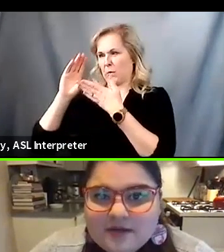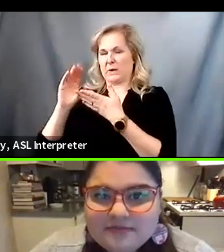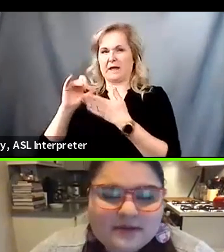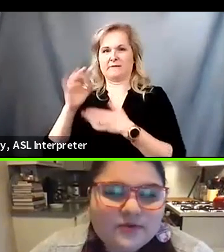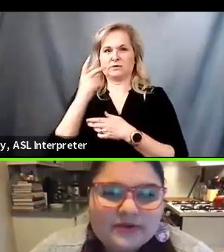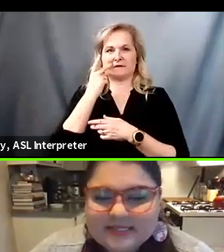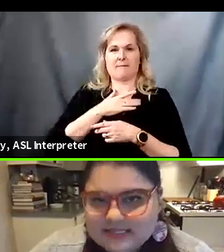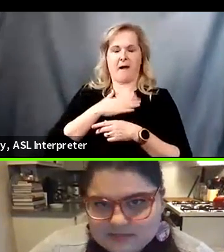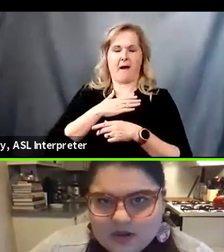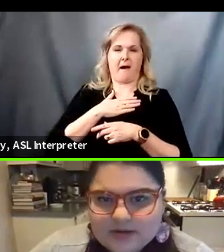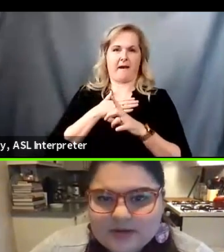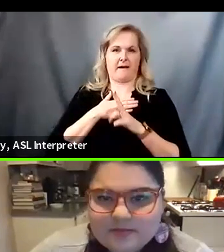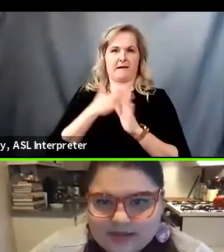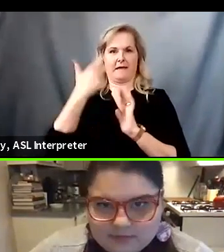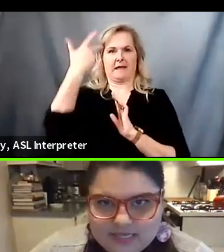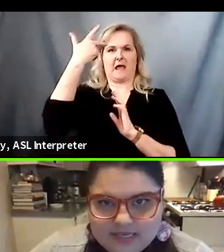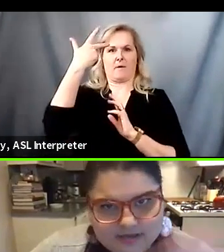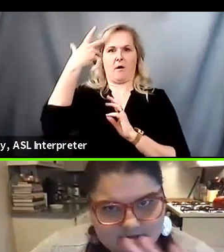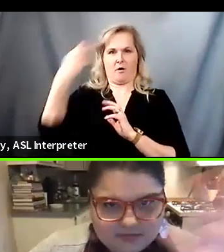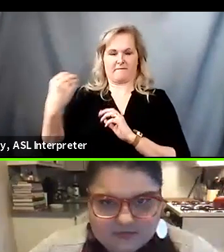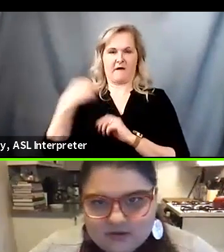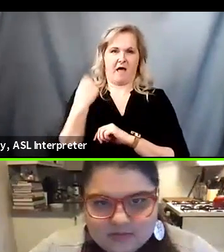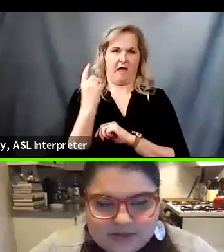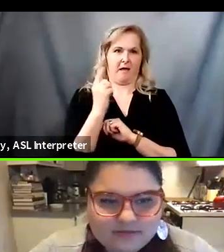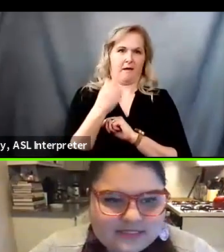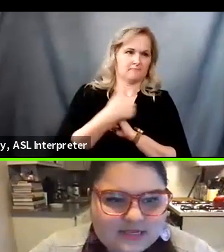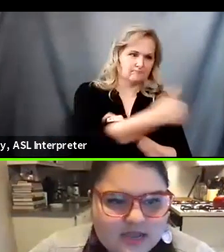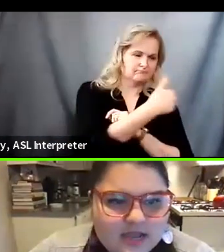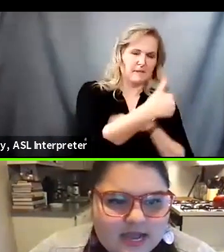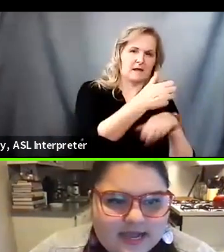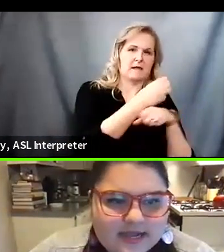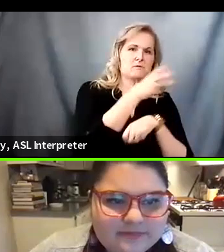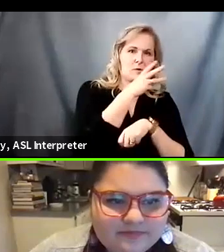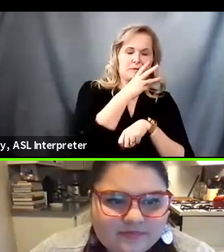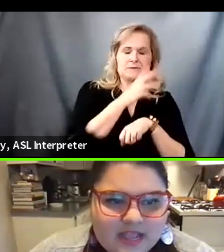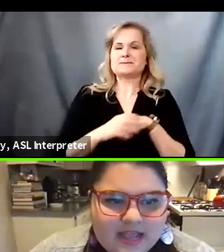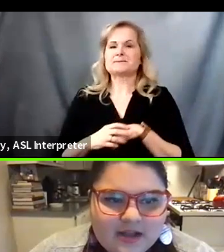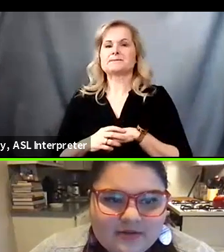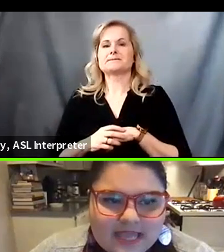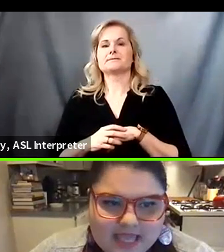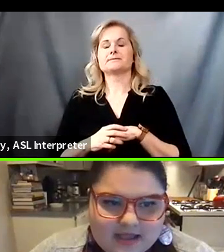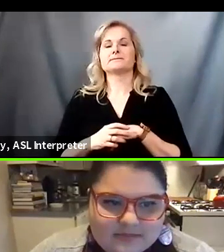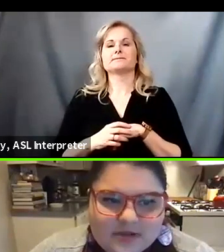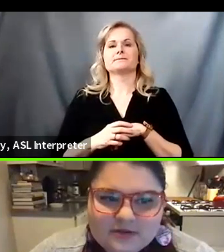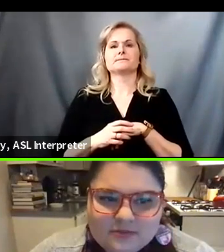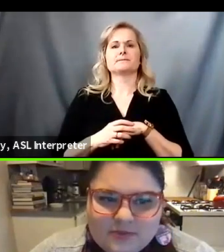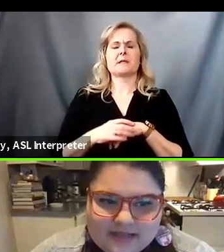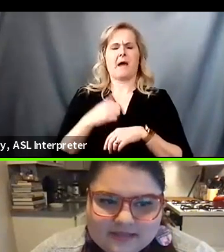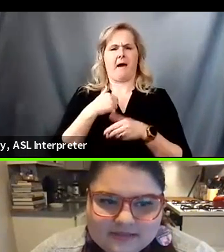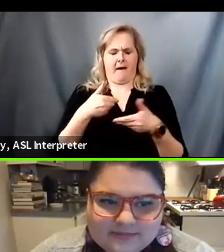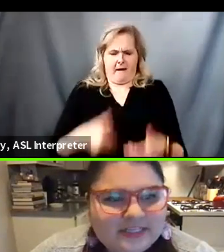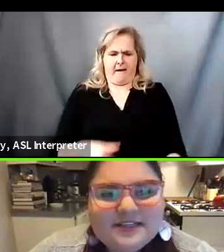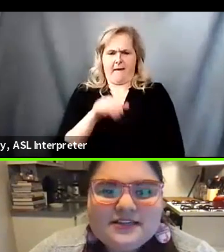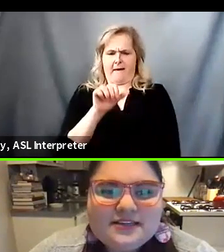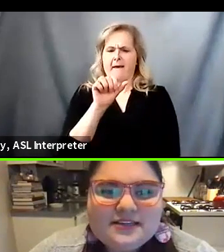go off, I'm going to get some water, but I will be around. How I am?